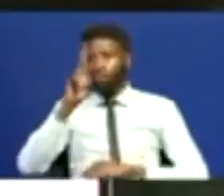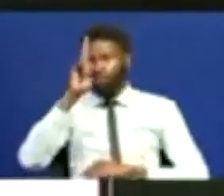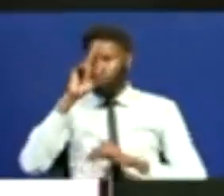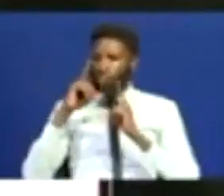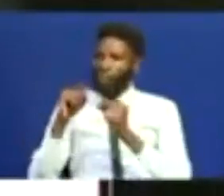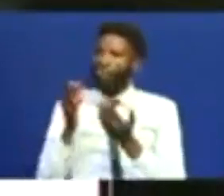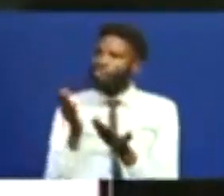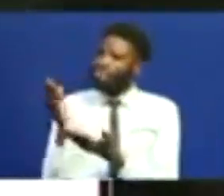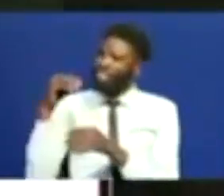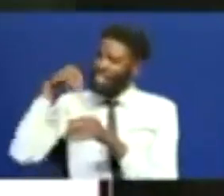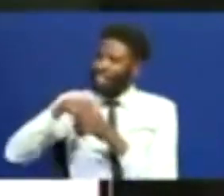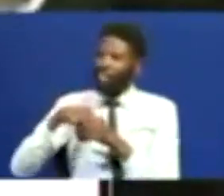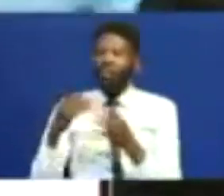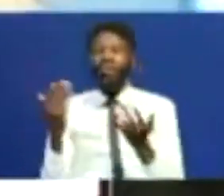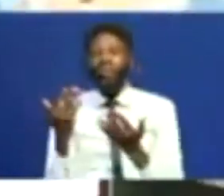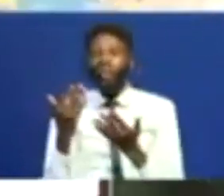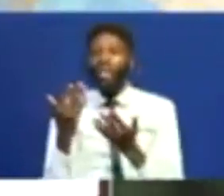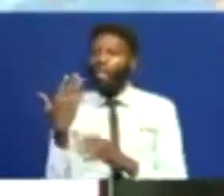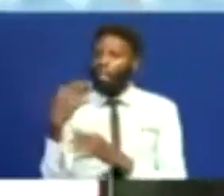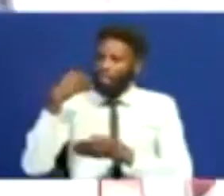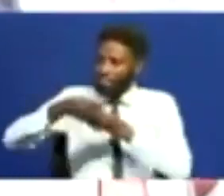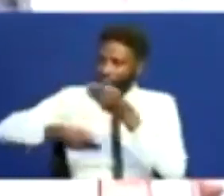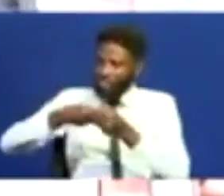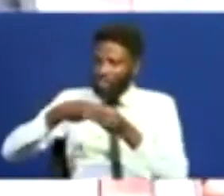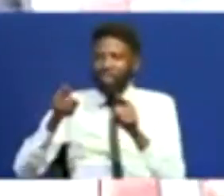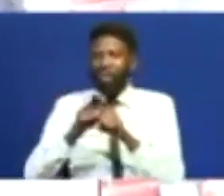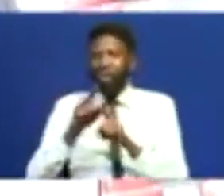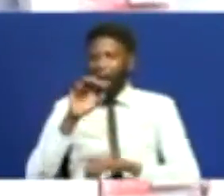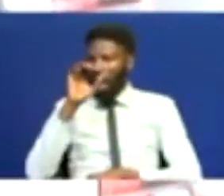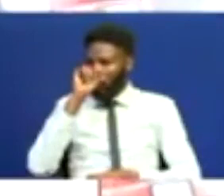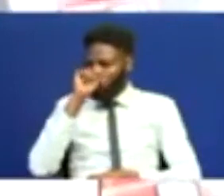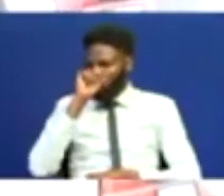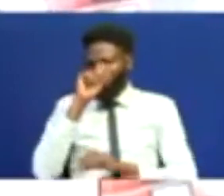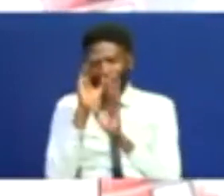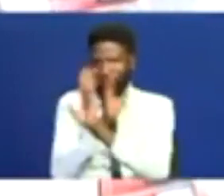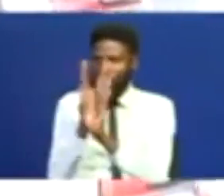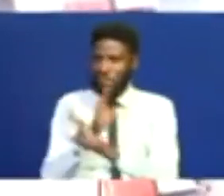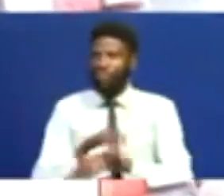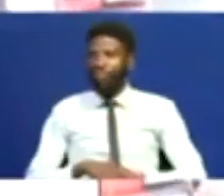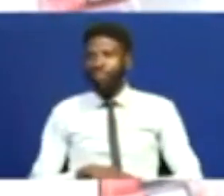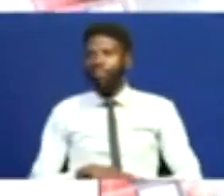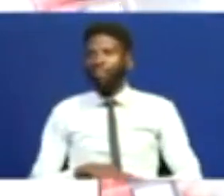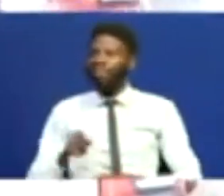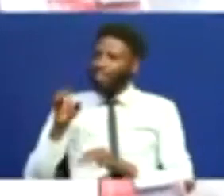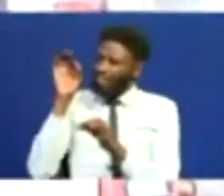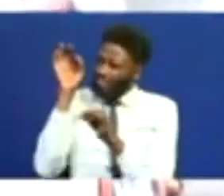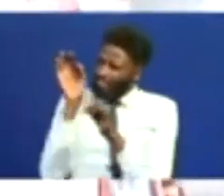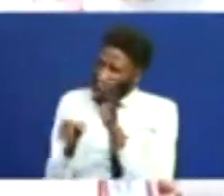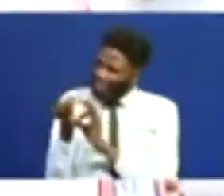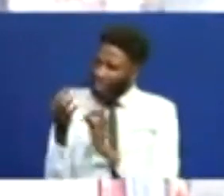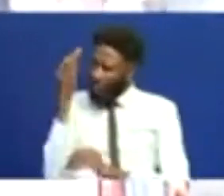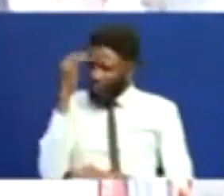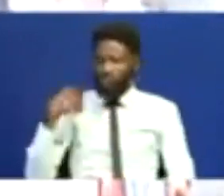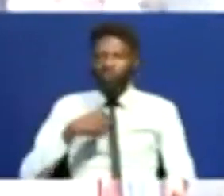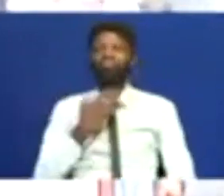in papers with cartoon artwork as camouflage. Motive ya kuchoma bado tunaendelea kujua ni sababu